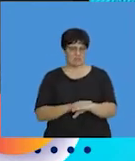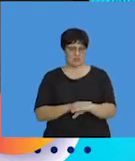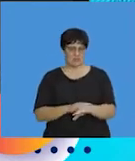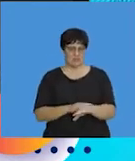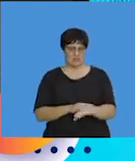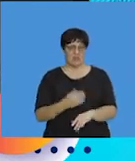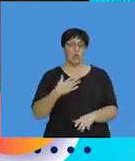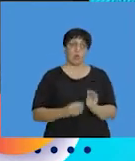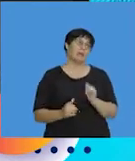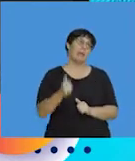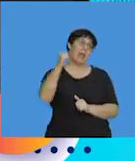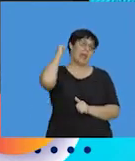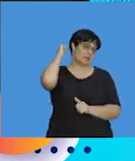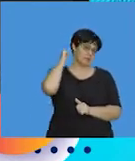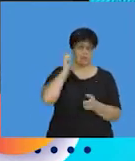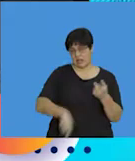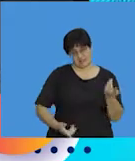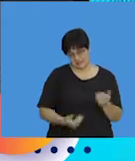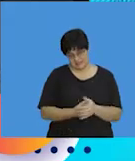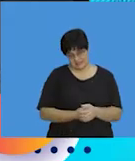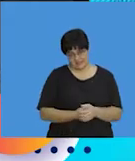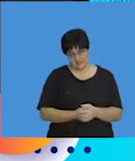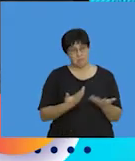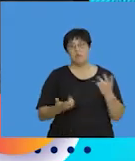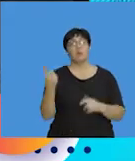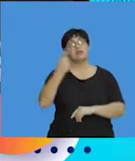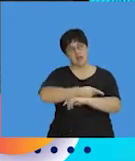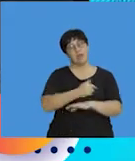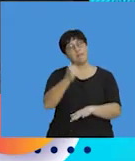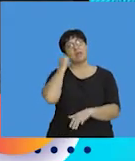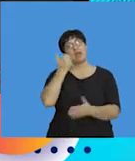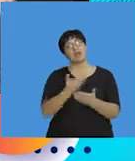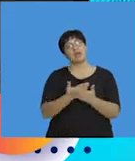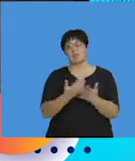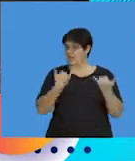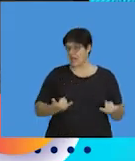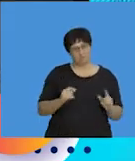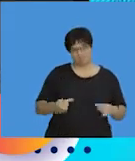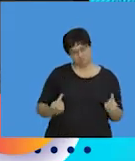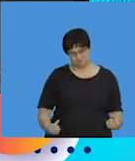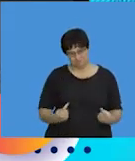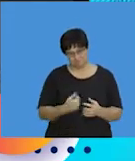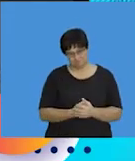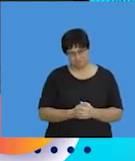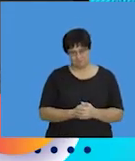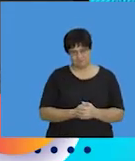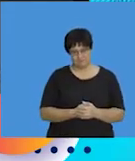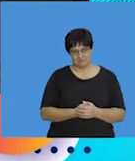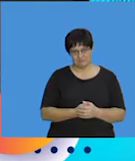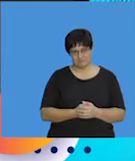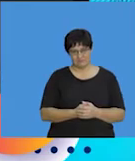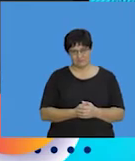as sometimes we want to go back in time, we can't. Well, not yet. You never know. Maybe one day we can. But we can't for